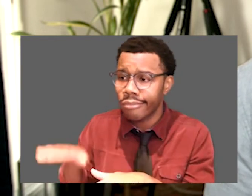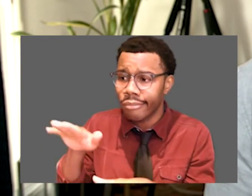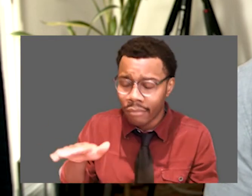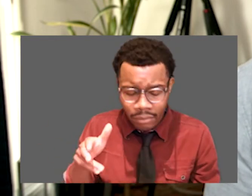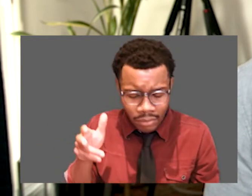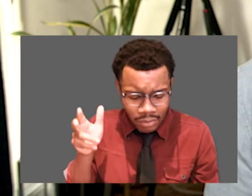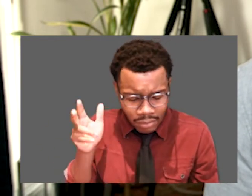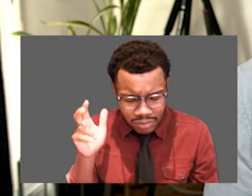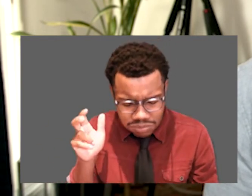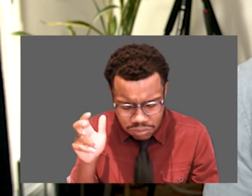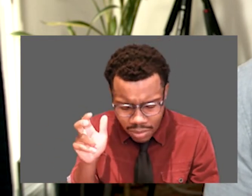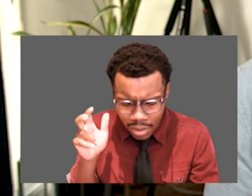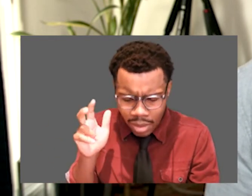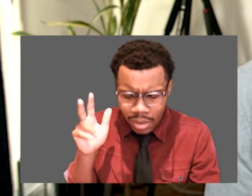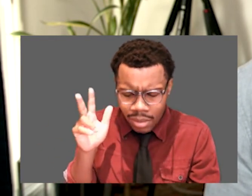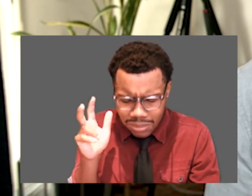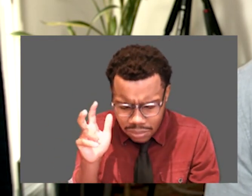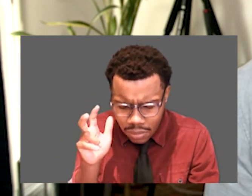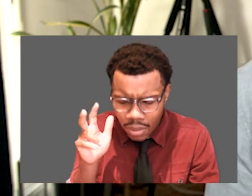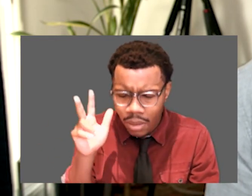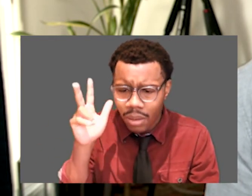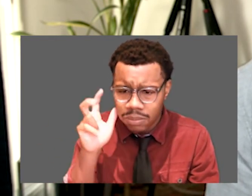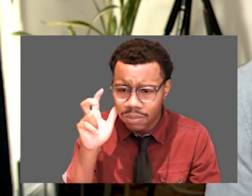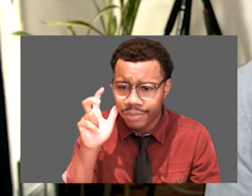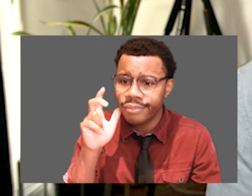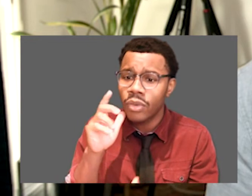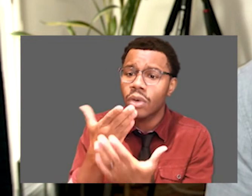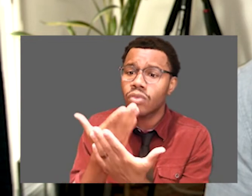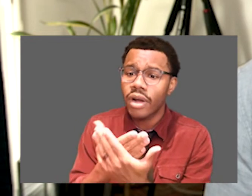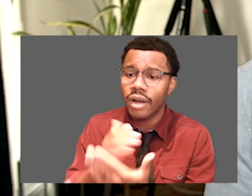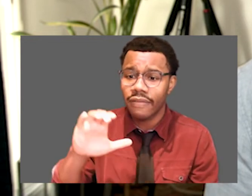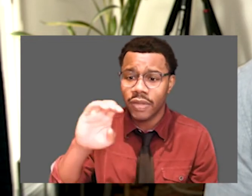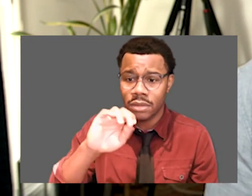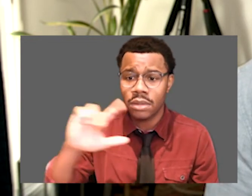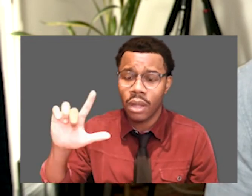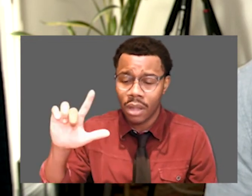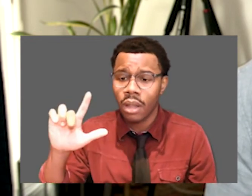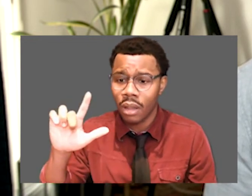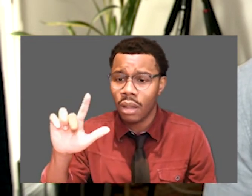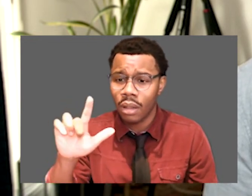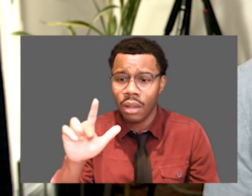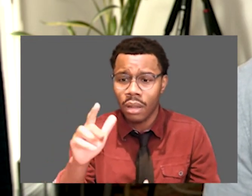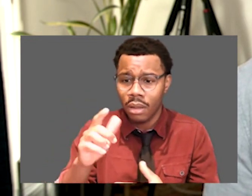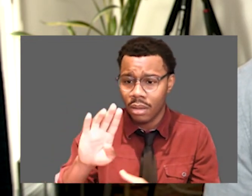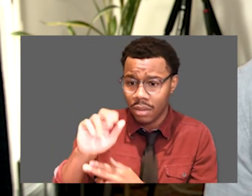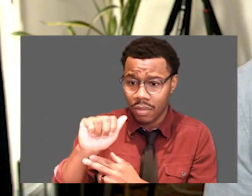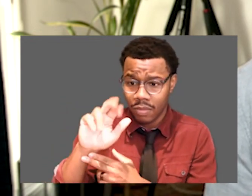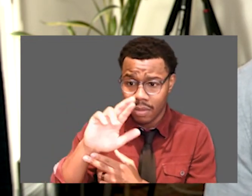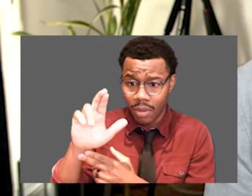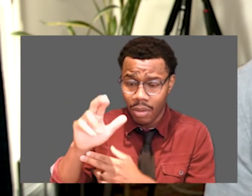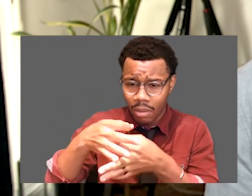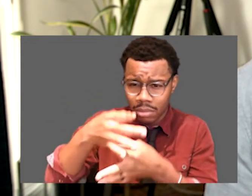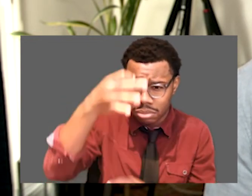You arrive at your cell. The bars are cruddy and rusted, 15 in all. You counted them. You hear the guard tell